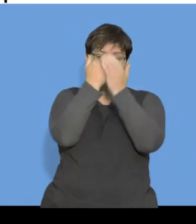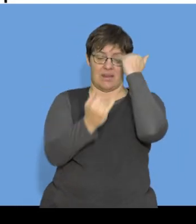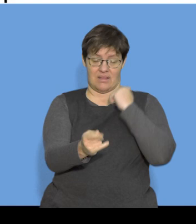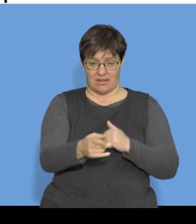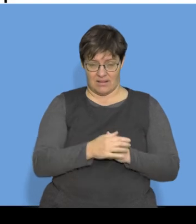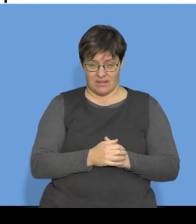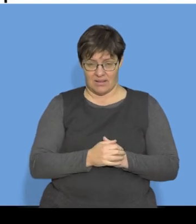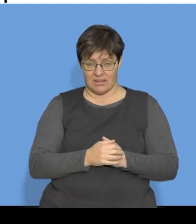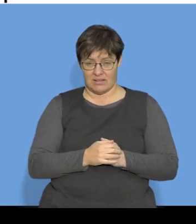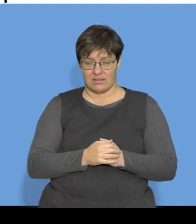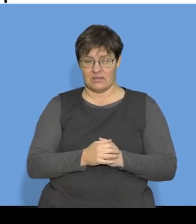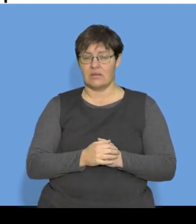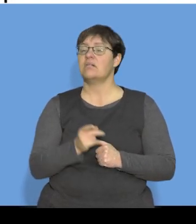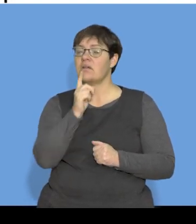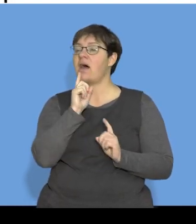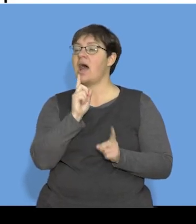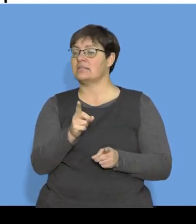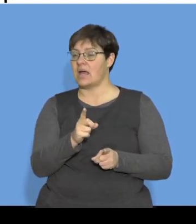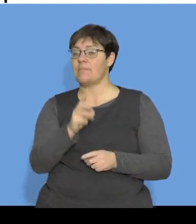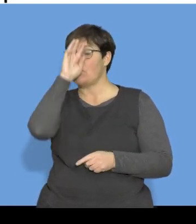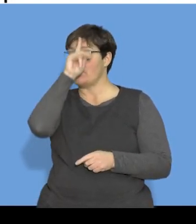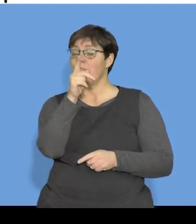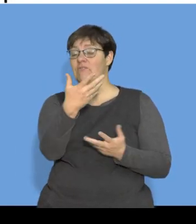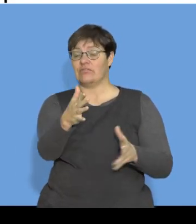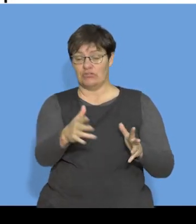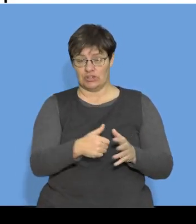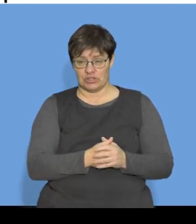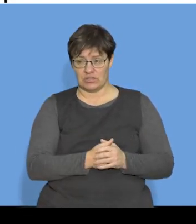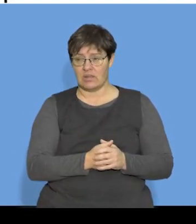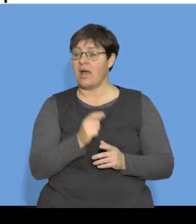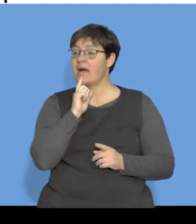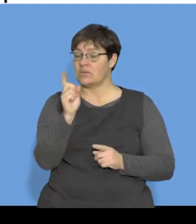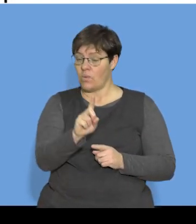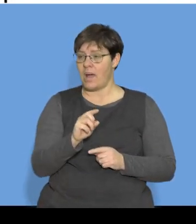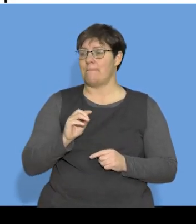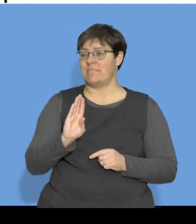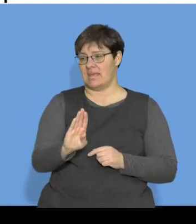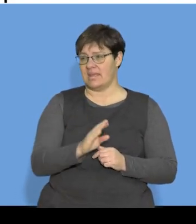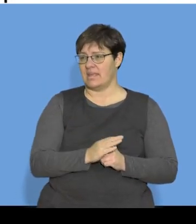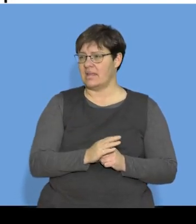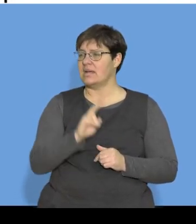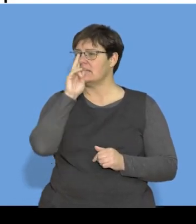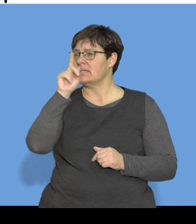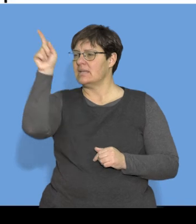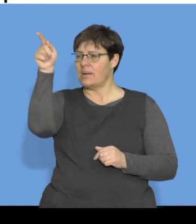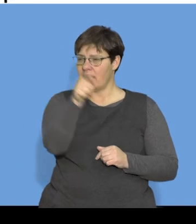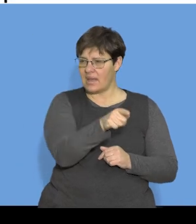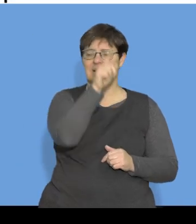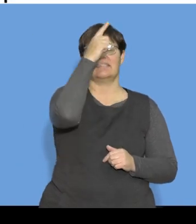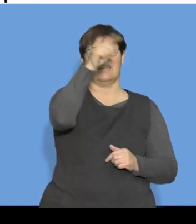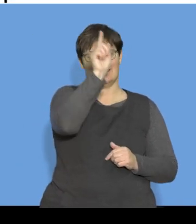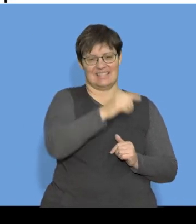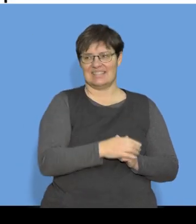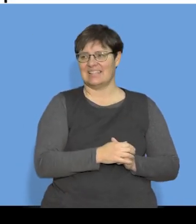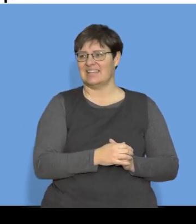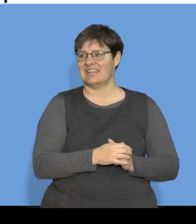spinal cord. So what would be the answer? Already I reminded you. So the answer will be B. Let's see if you are right.